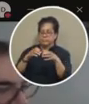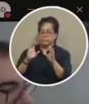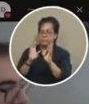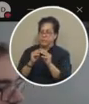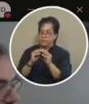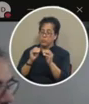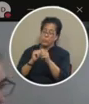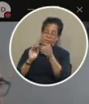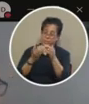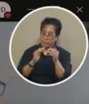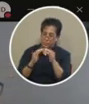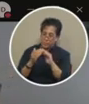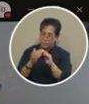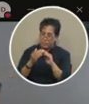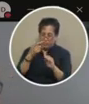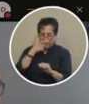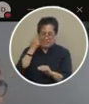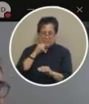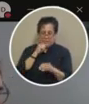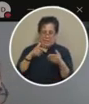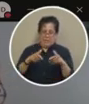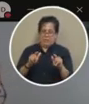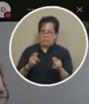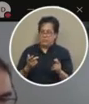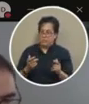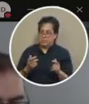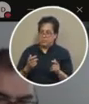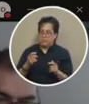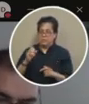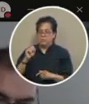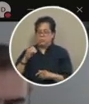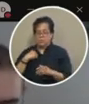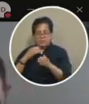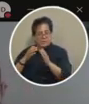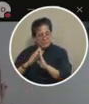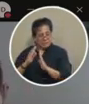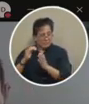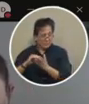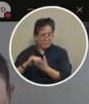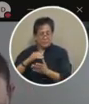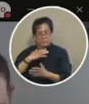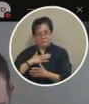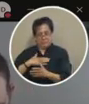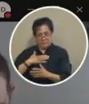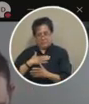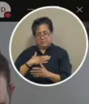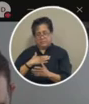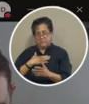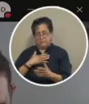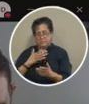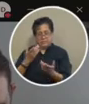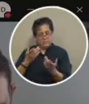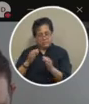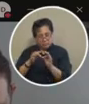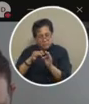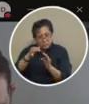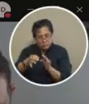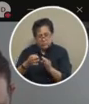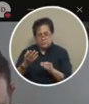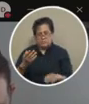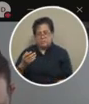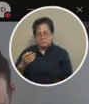meeting with the community because it's not allowed. So I would ask you again, please postpone this